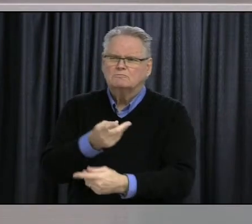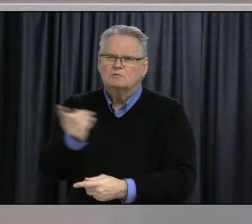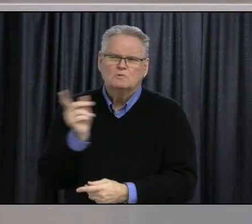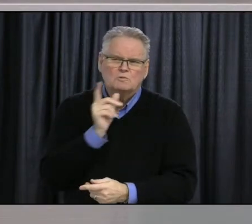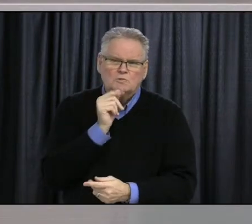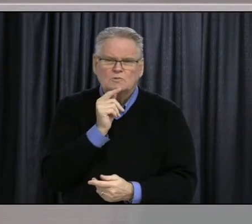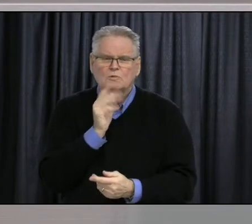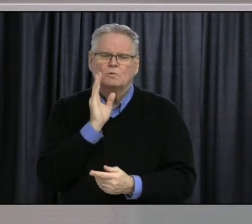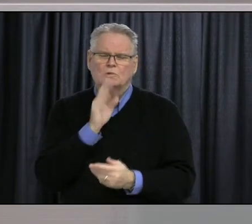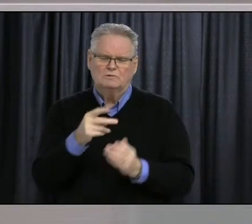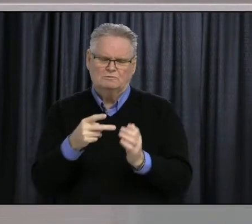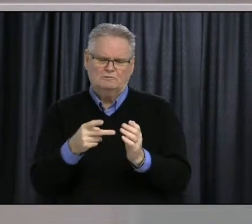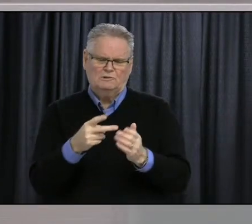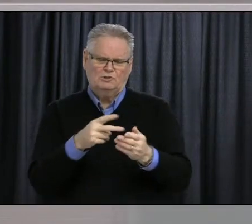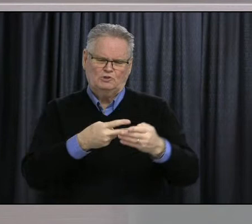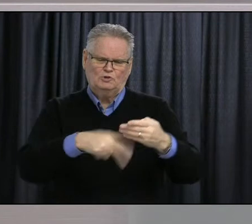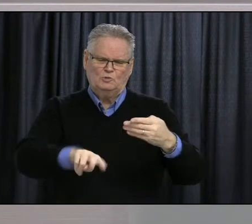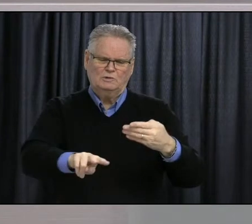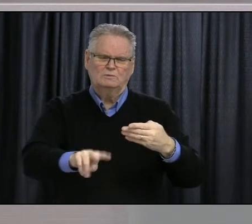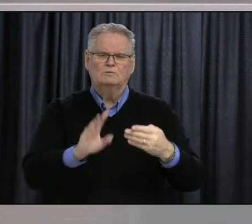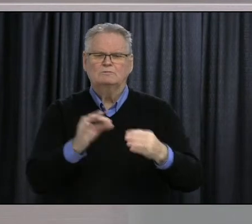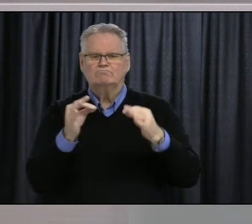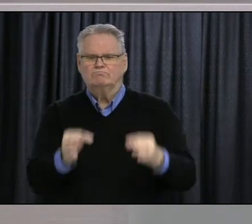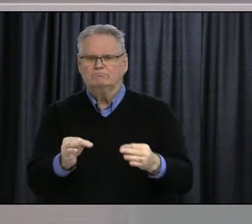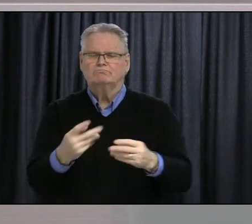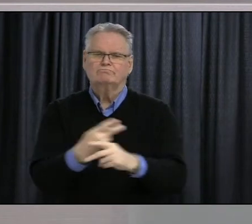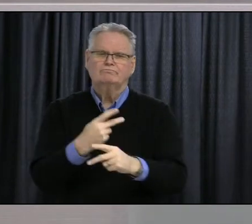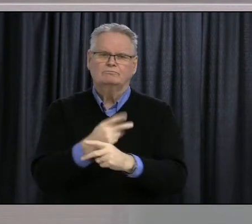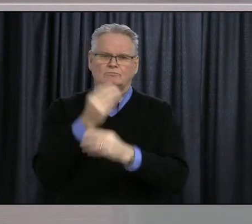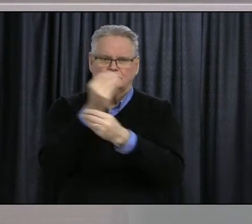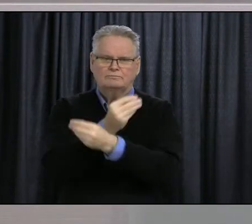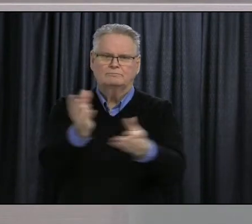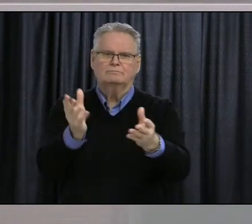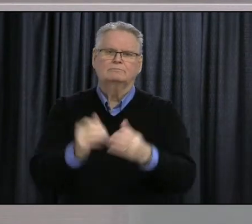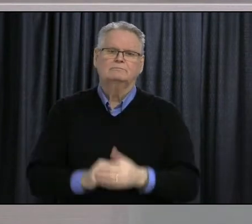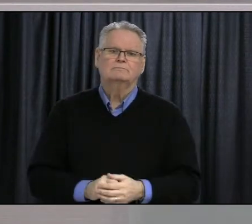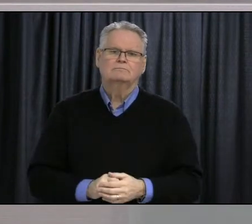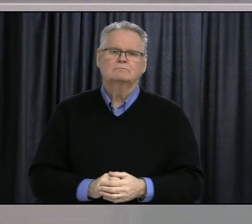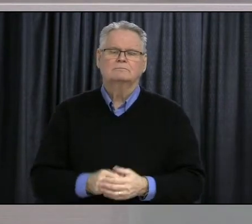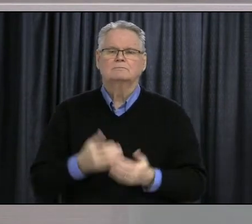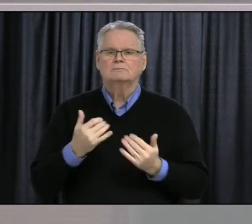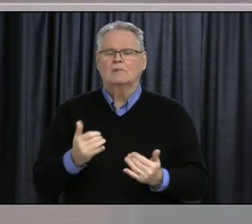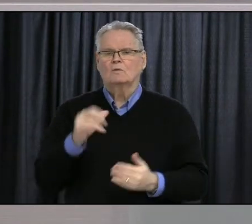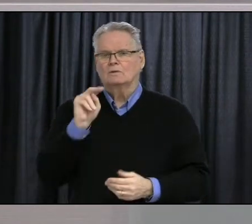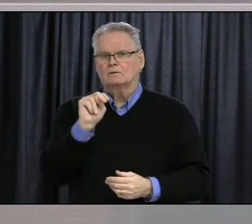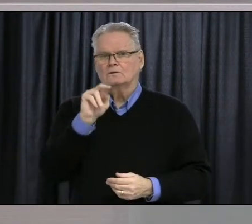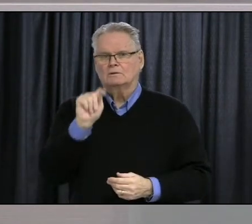Thank you. Our next questions are from Kellyanne Roberts with NTV. Please go ahead.